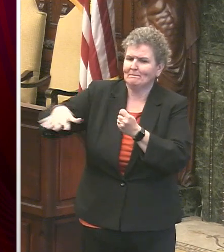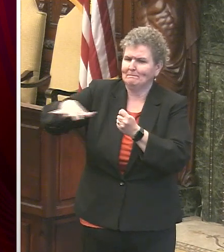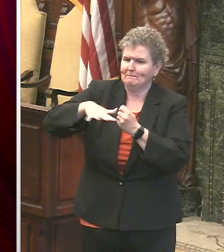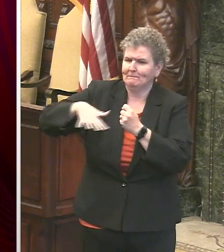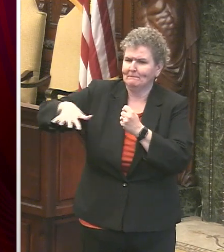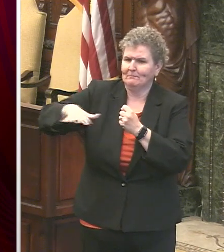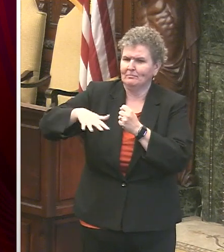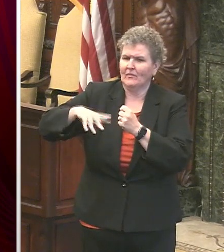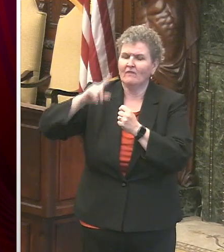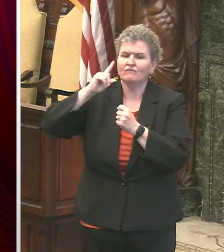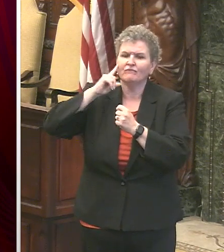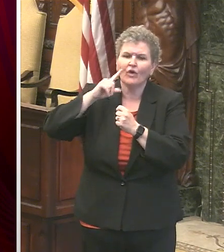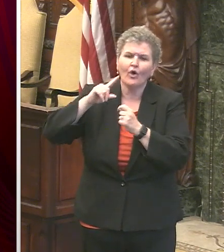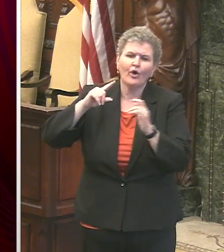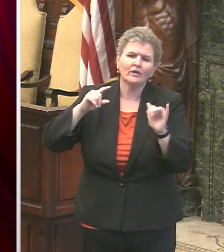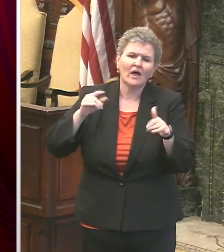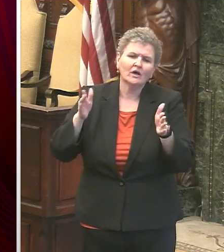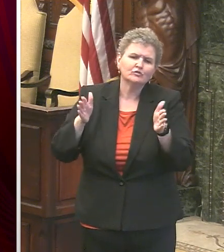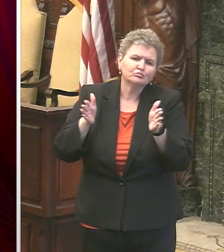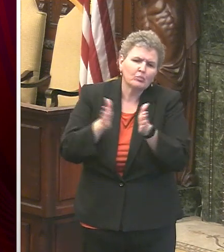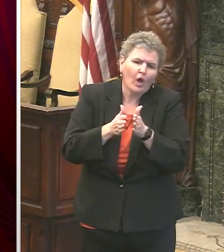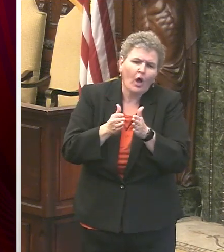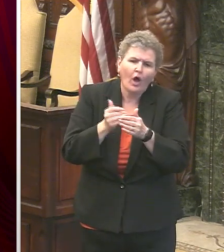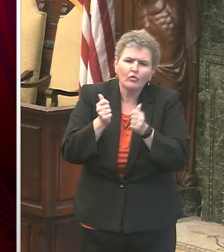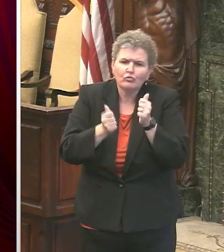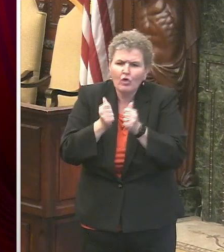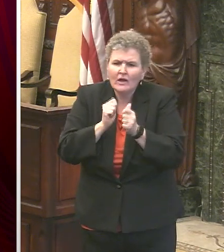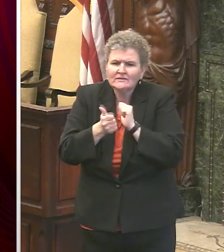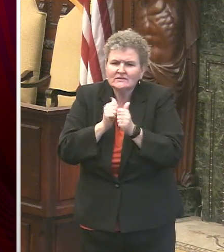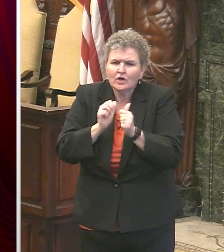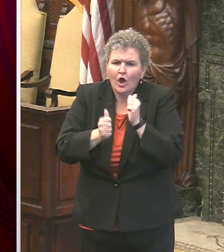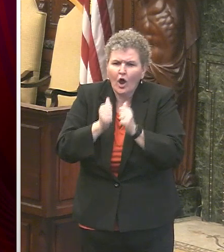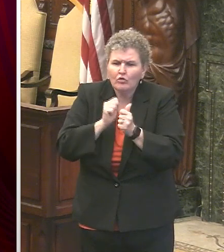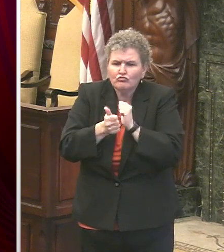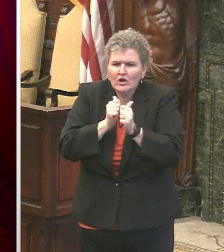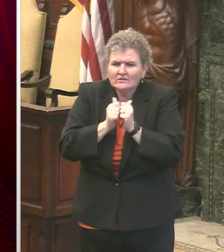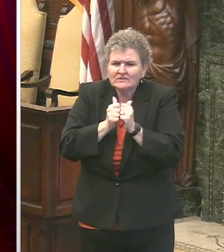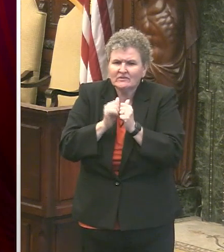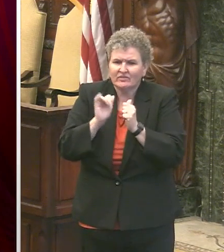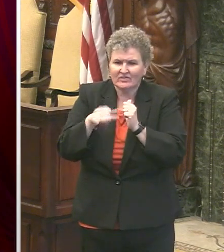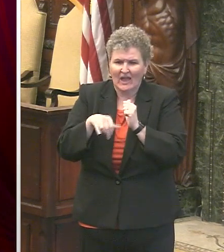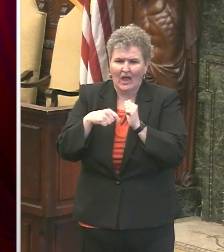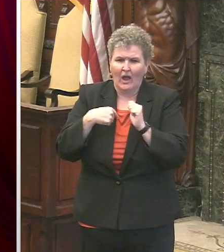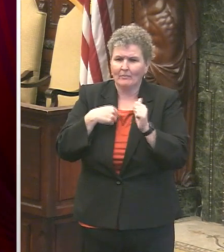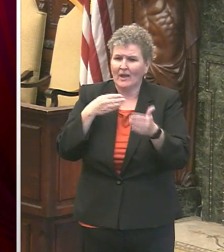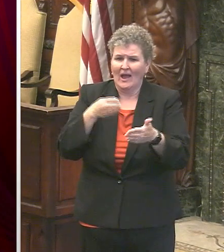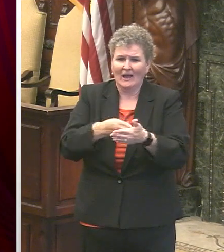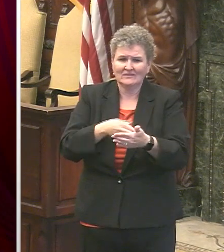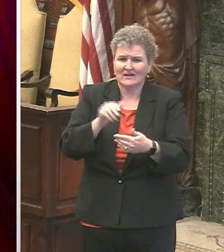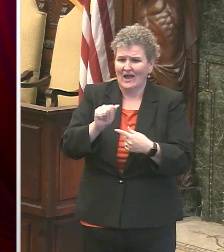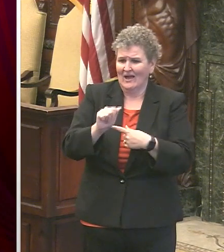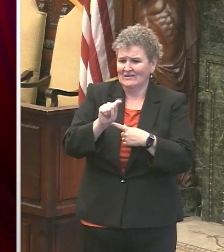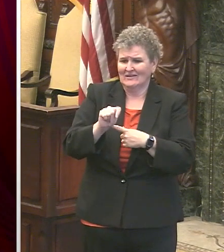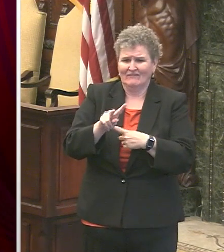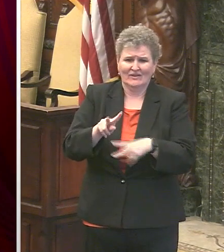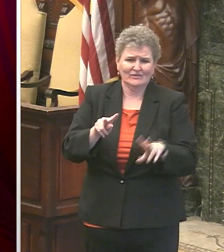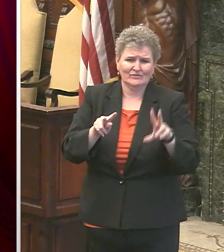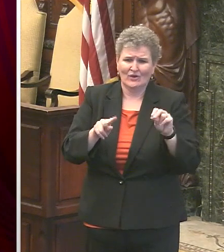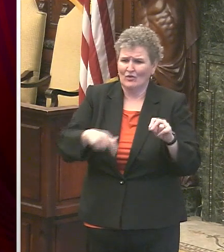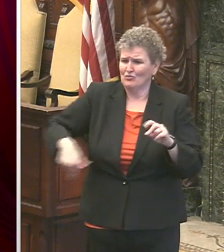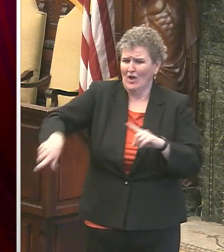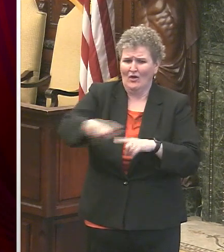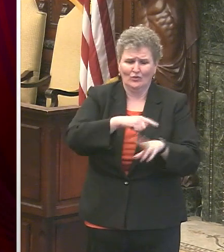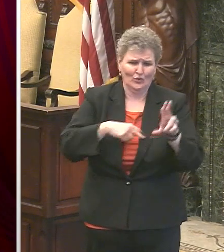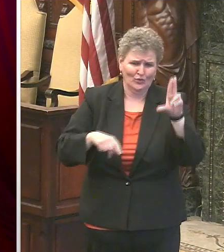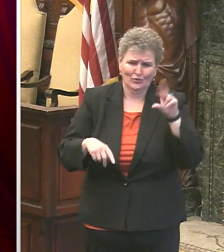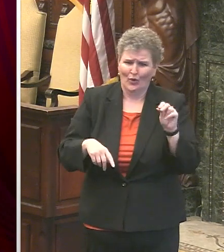For smaller race cars to compete with each other. I'm not against an ATV track. The